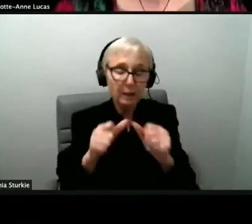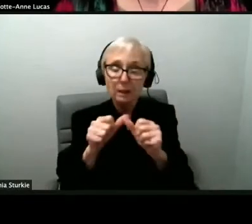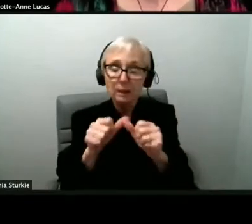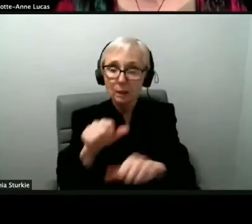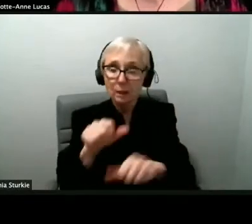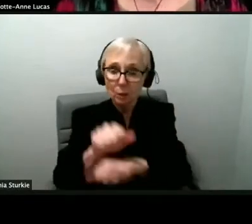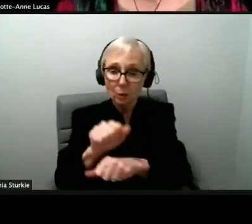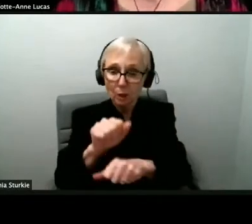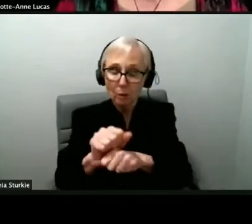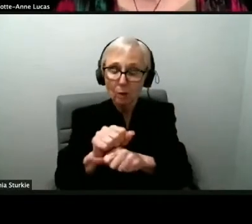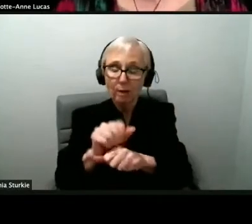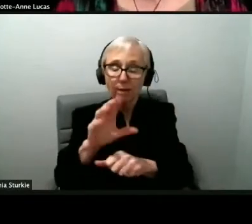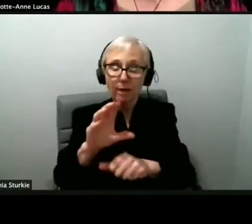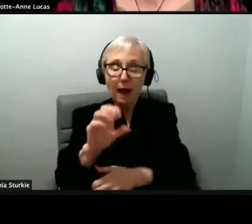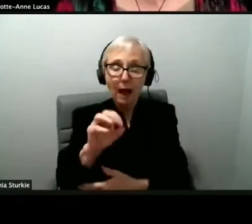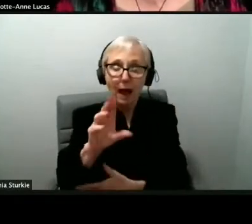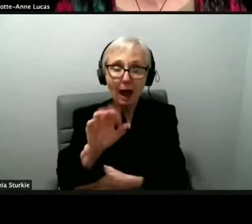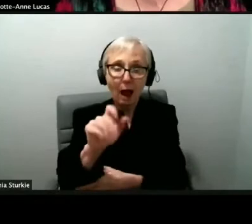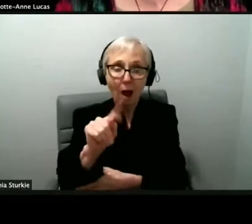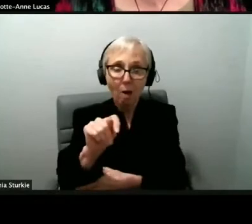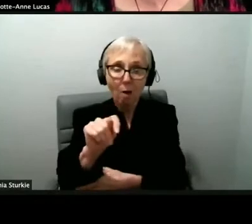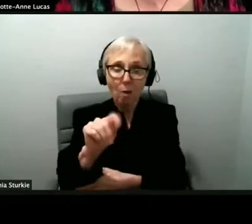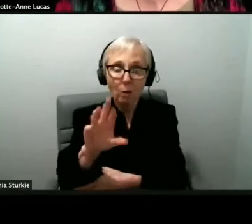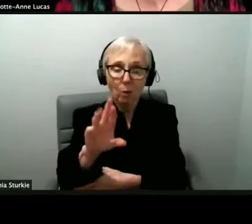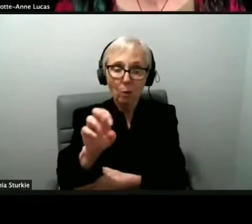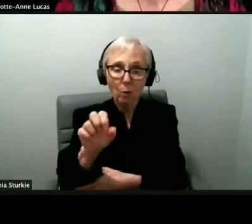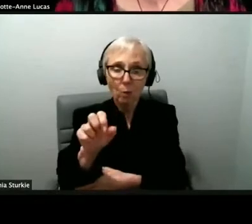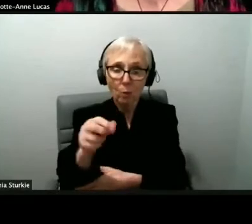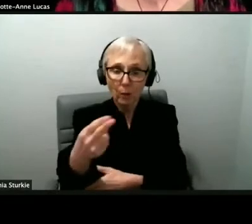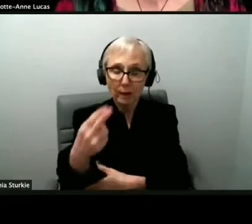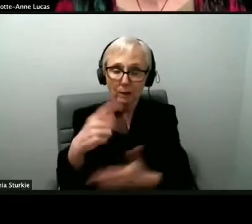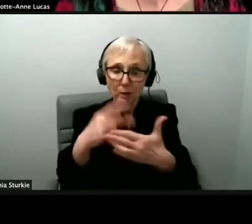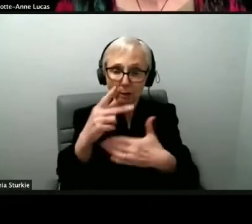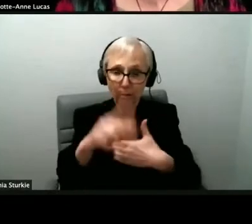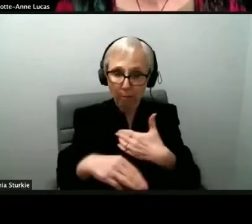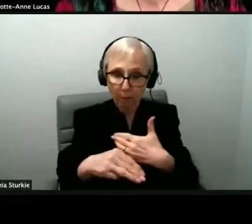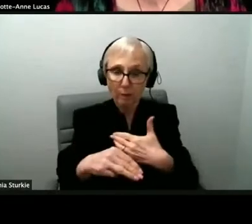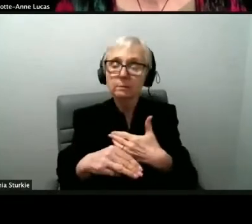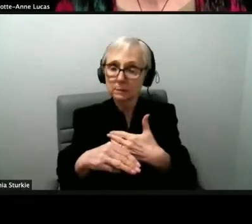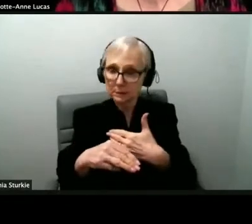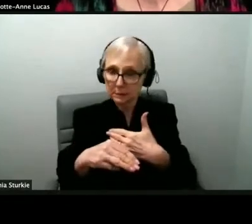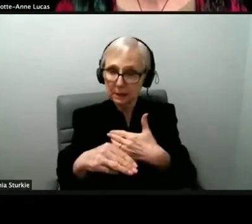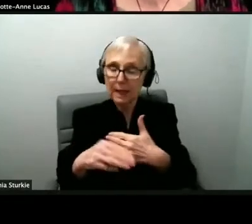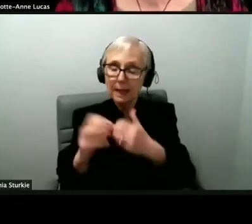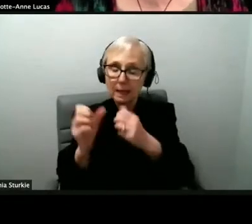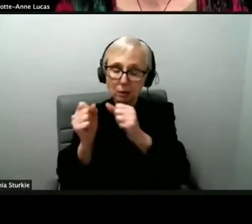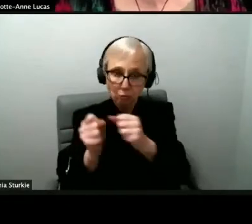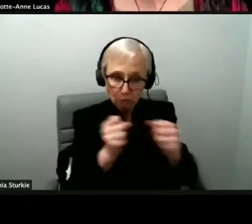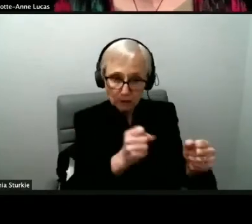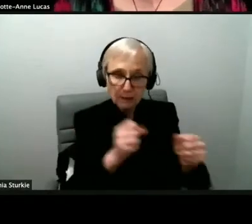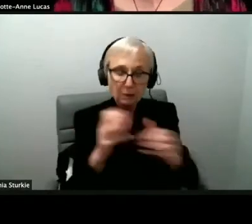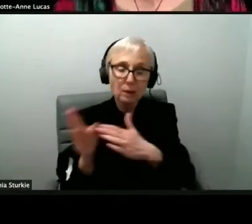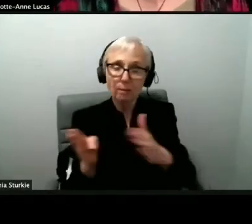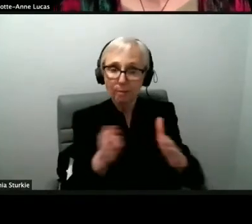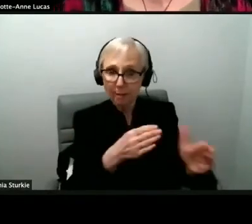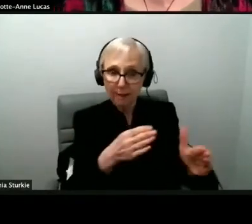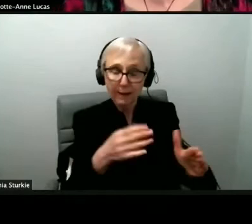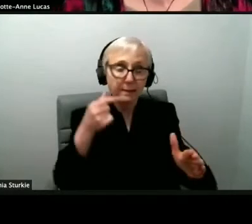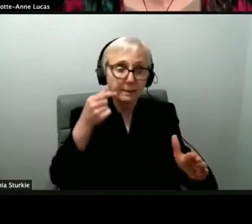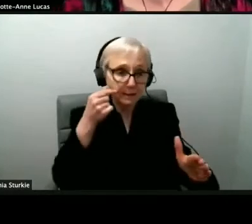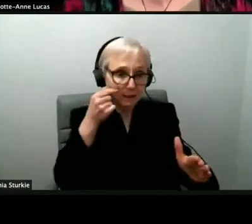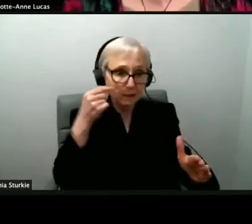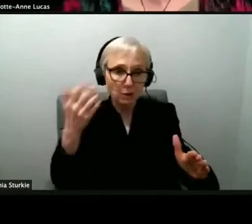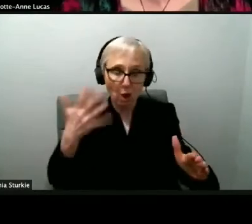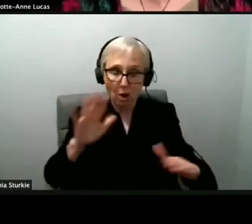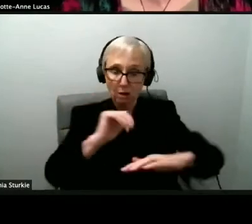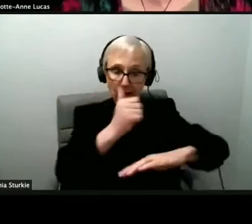with our outreach programs. We continue to work on the outreach and homeless initiative and strategic plan that the city of San Antonio has already